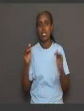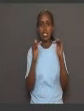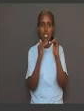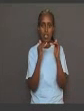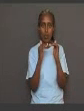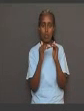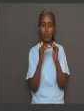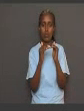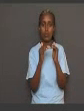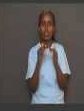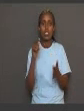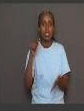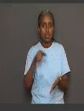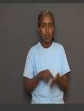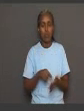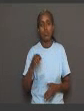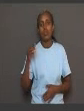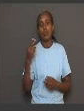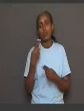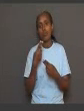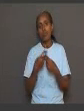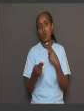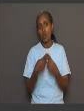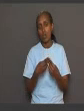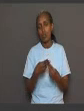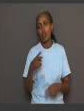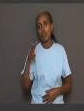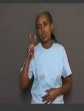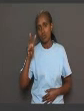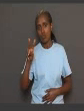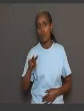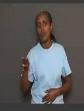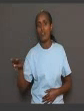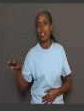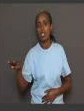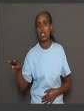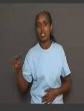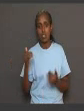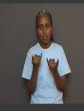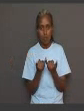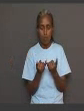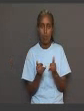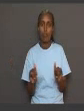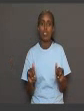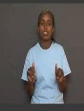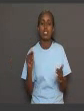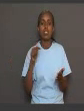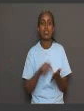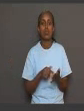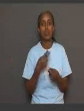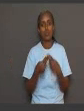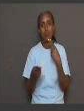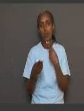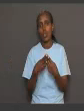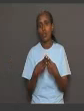equal to the dot product of the two vectors over the dot